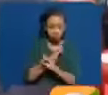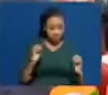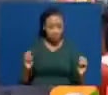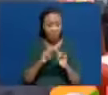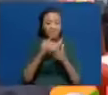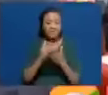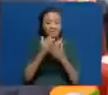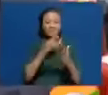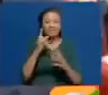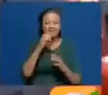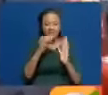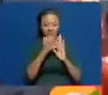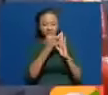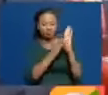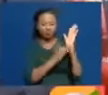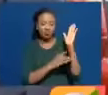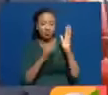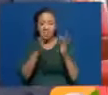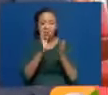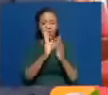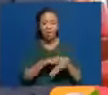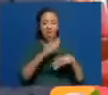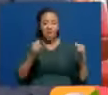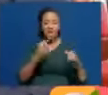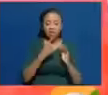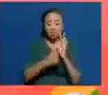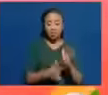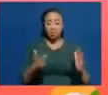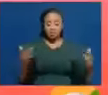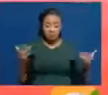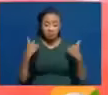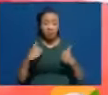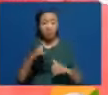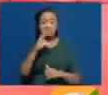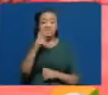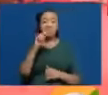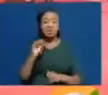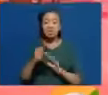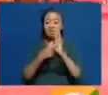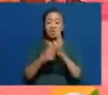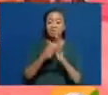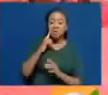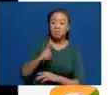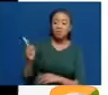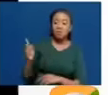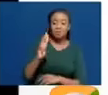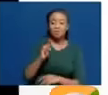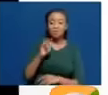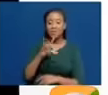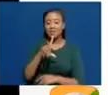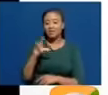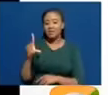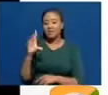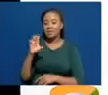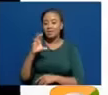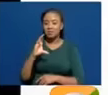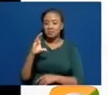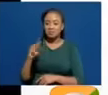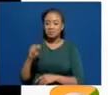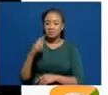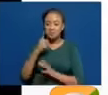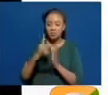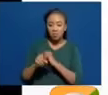already updated their social media accounts to reflect their new status. Some, like Millicent Omanga, who refers to herself as